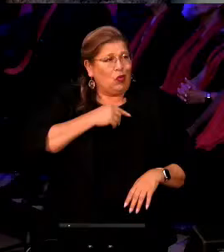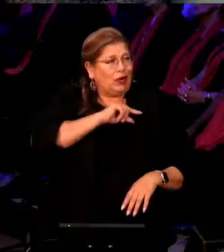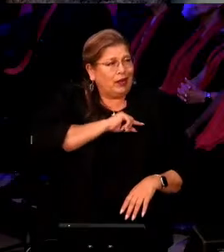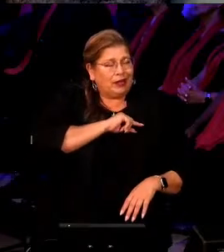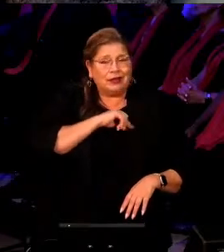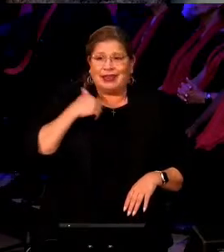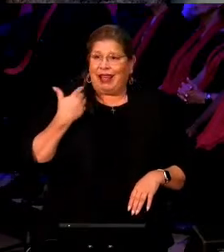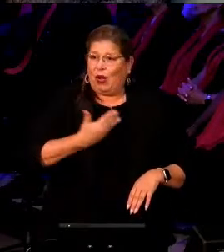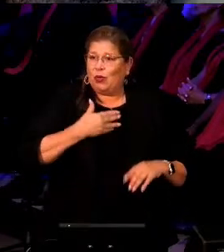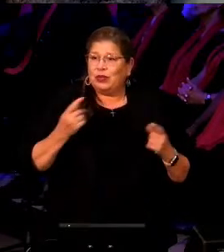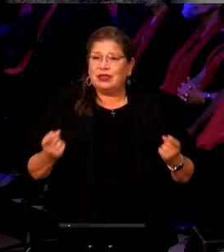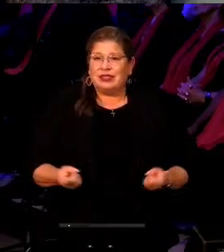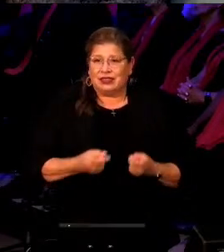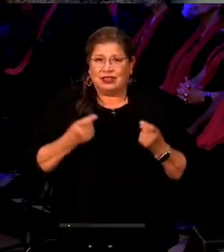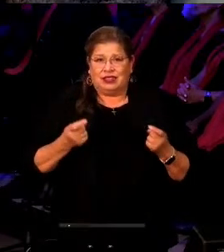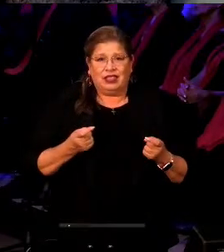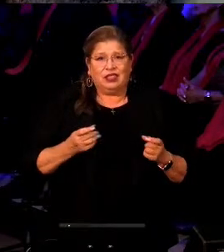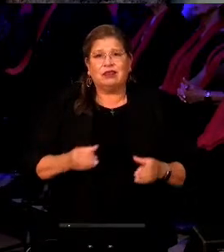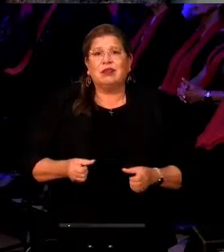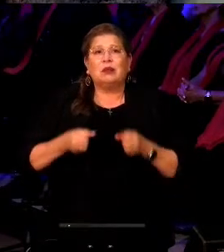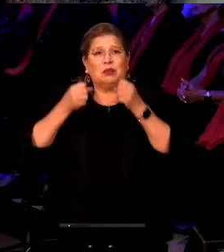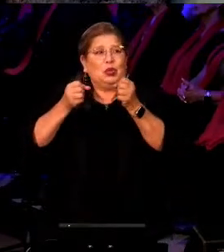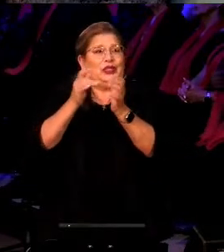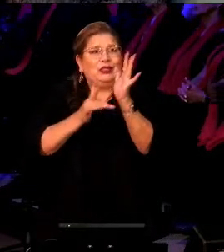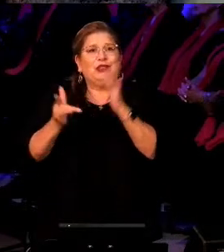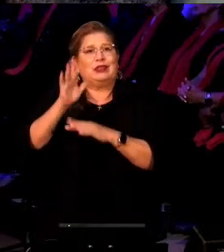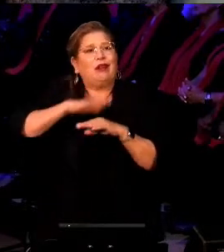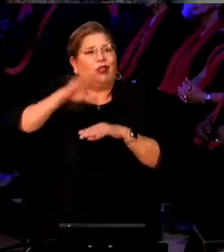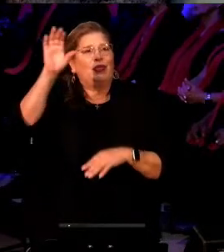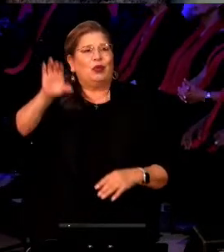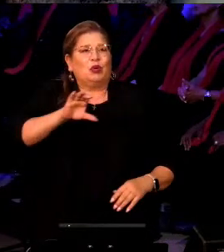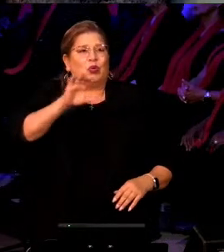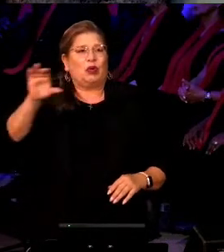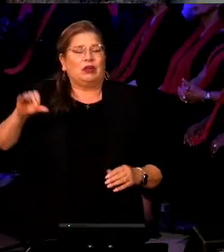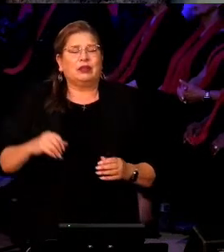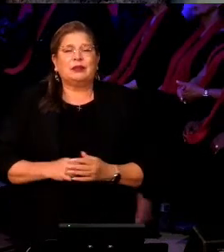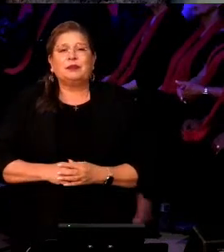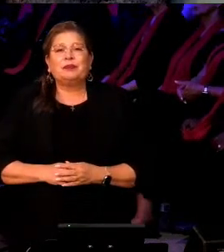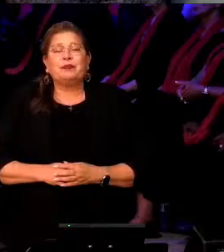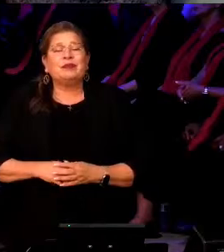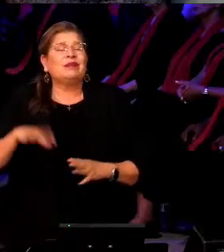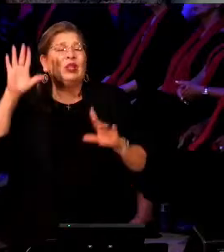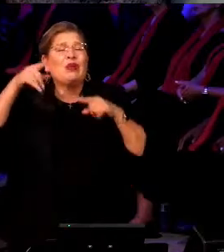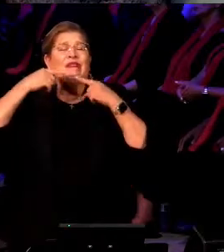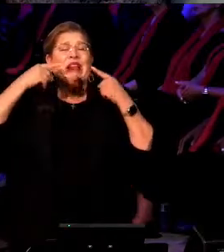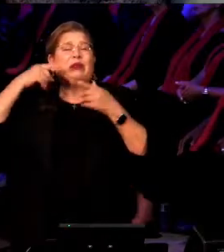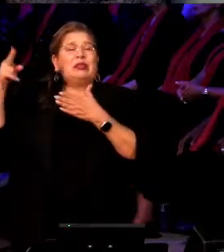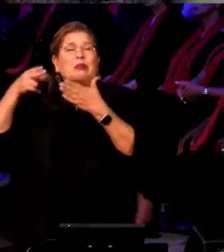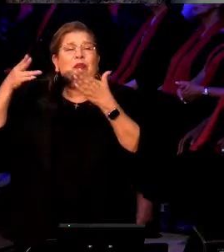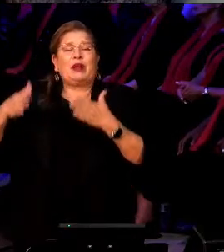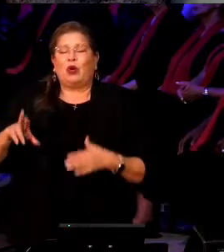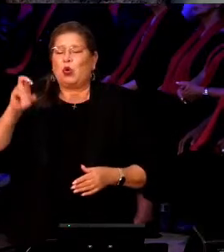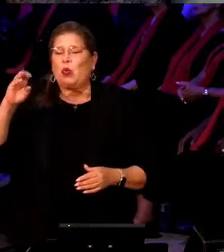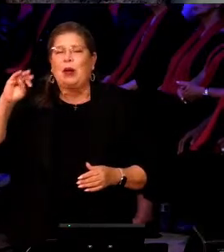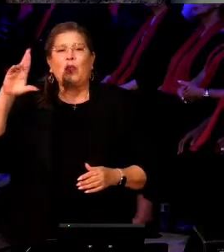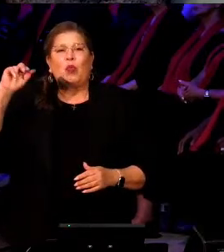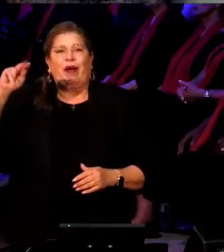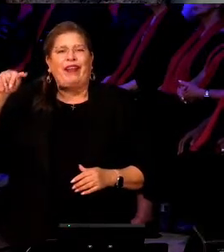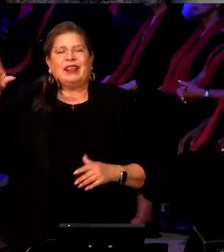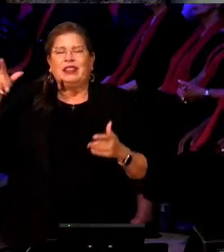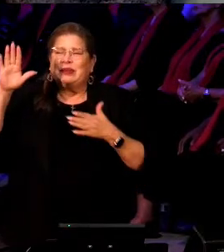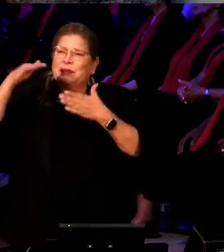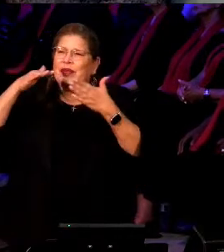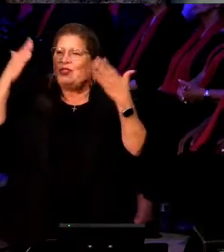sin that put him there. The Dutch painter Rembrandt has painted a dark and foreboding picture of the